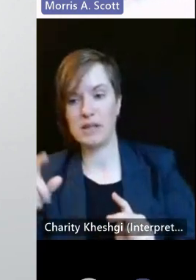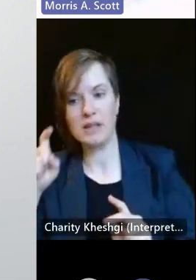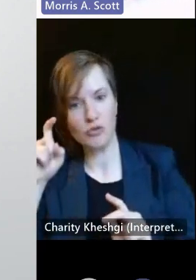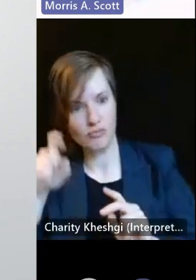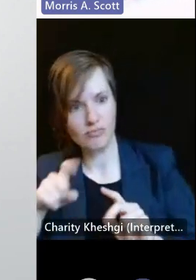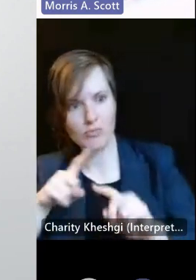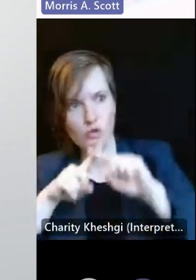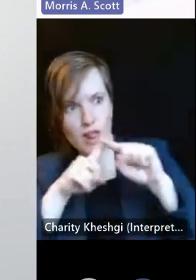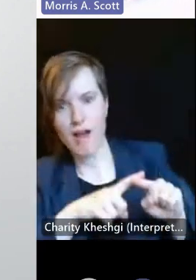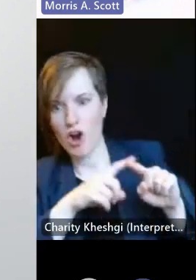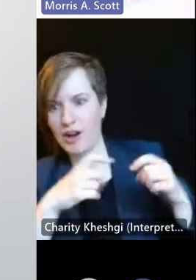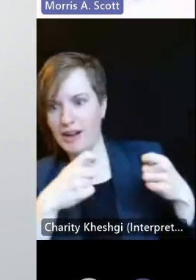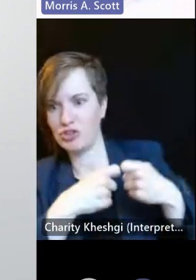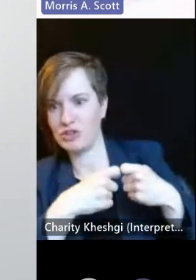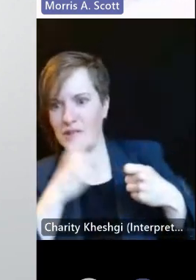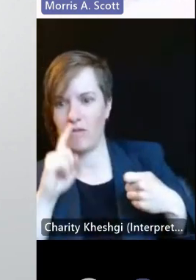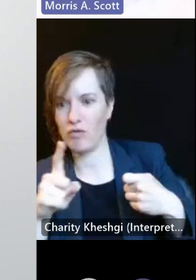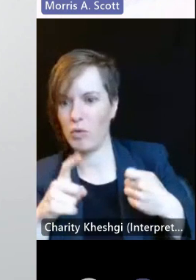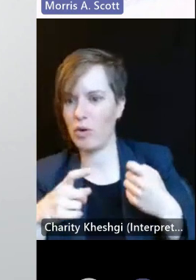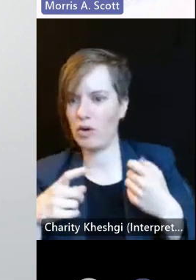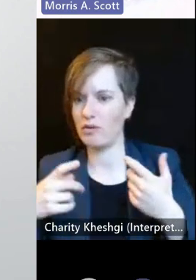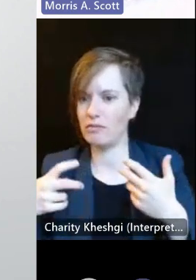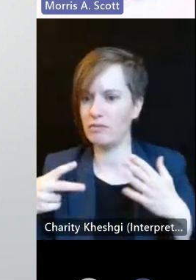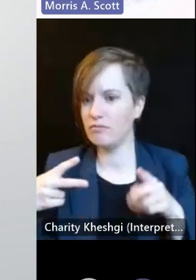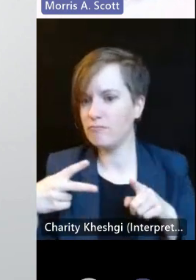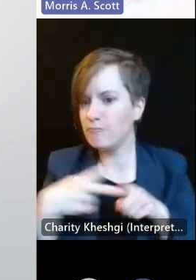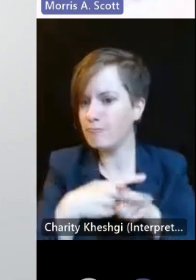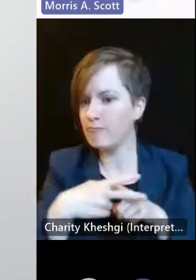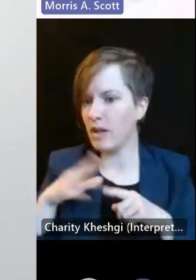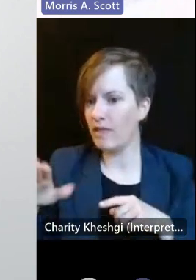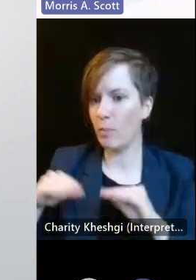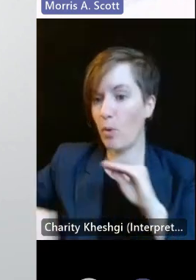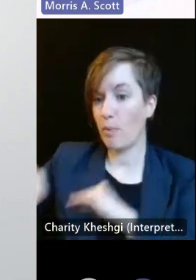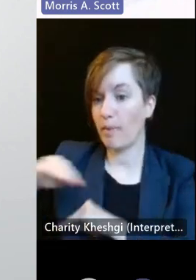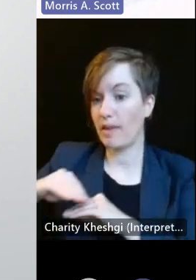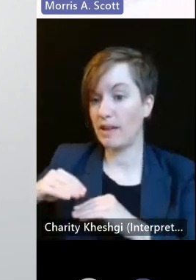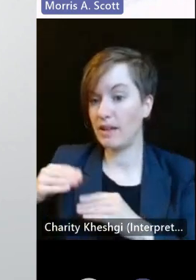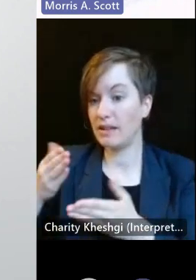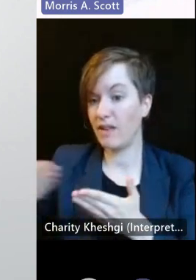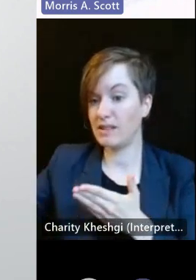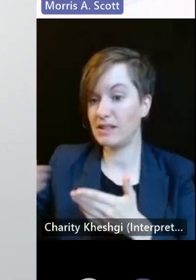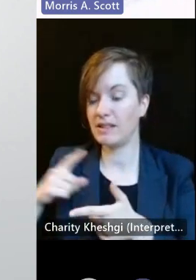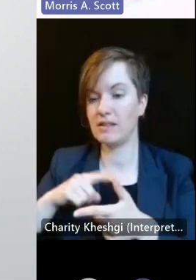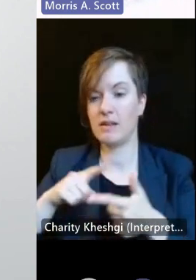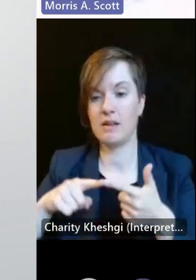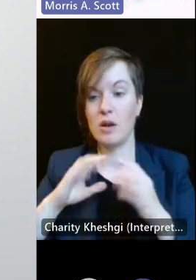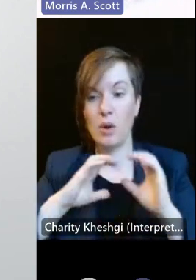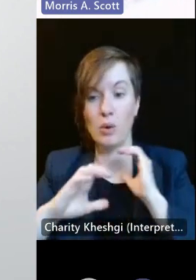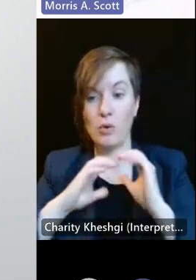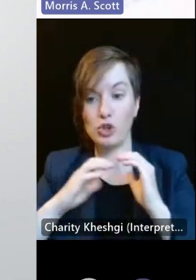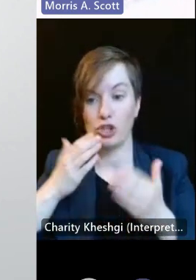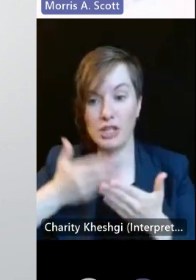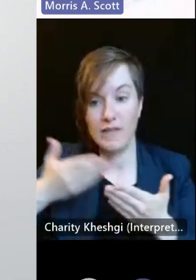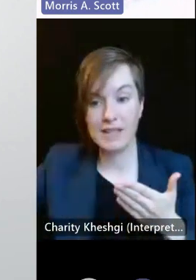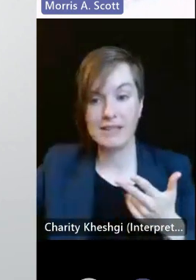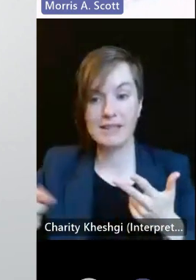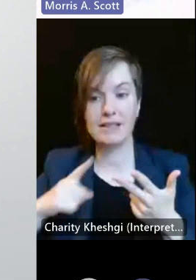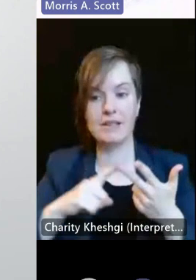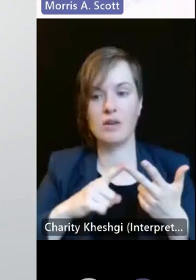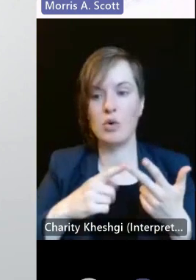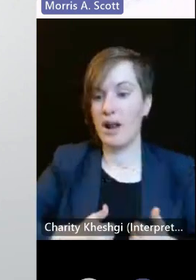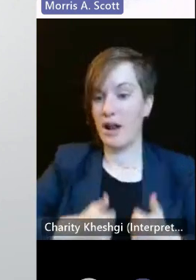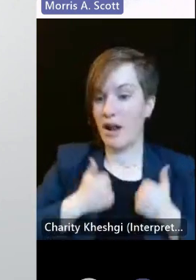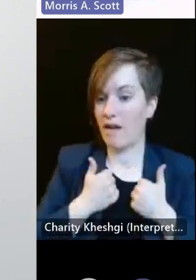like mobility devices, communication devices, or life-preserving equipment, things